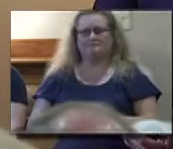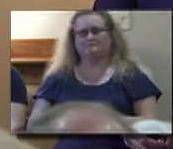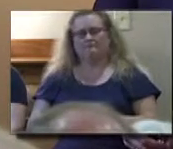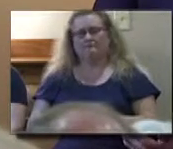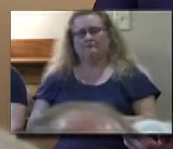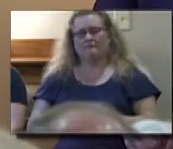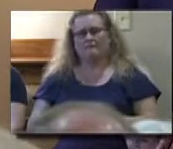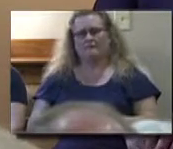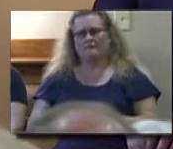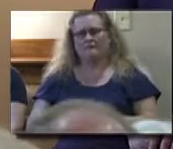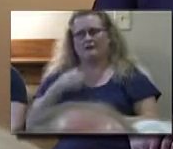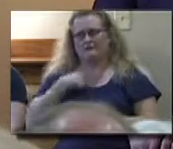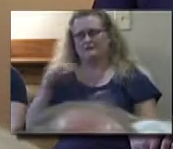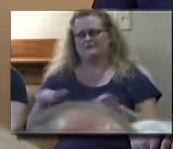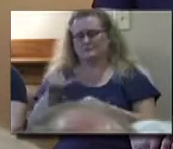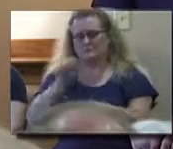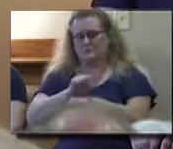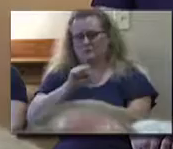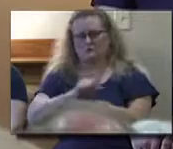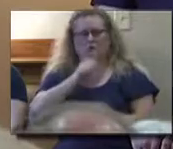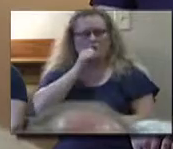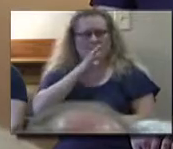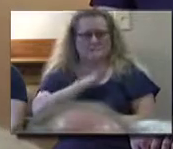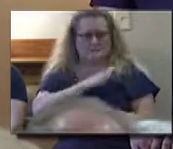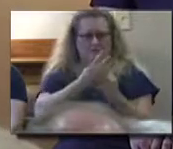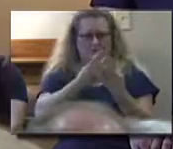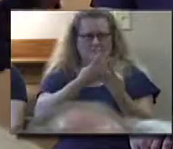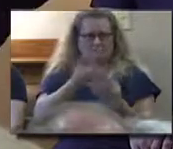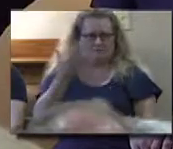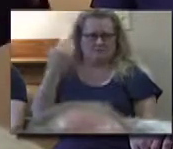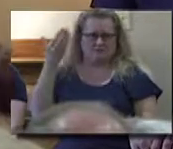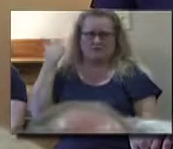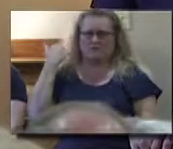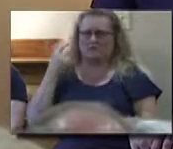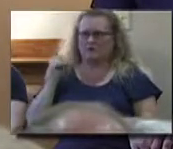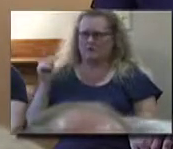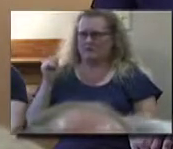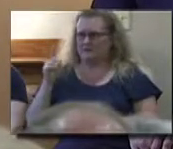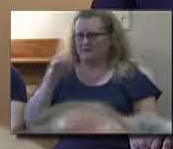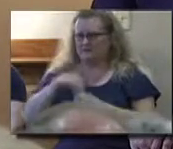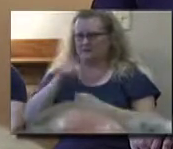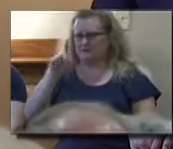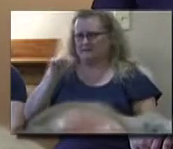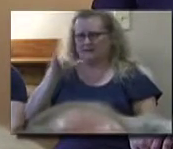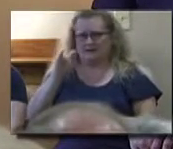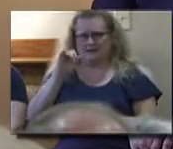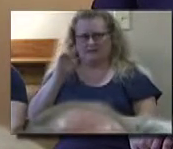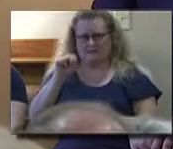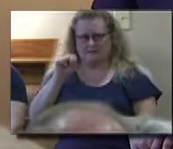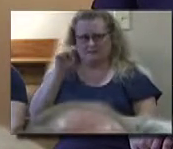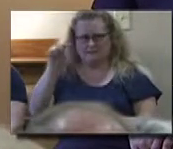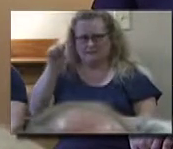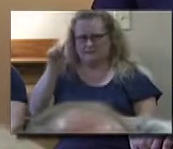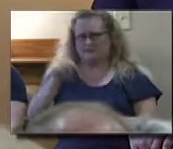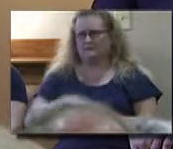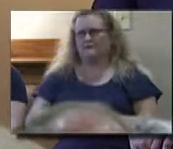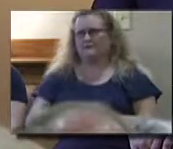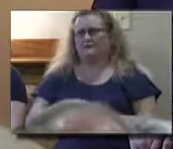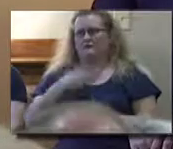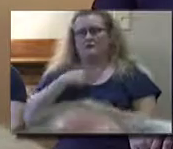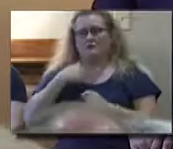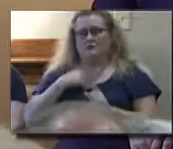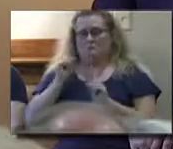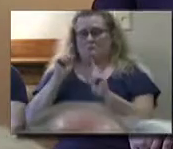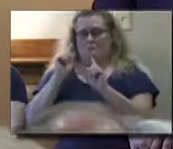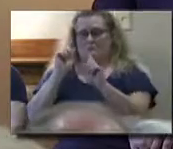once, I did some work in a women's prison. It was the Henley unit down in Dayton. And when I went,